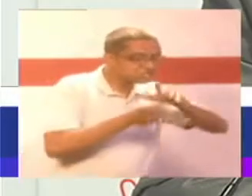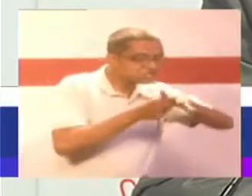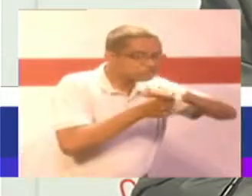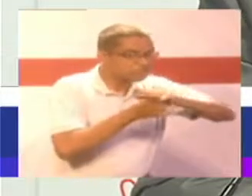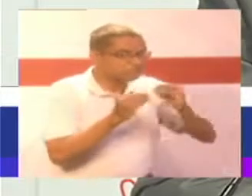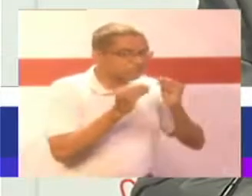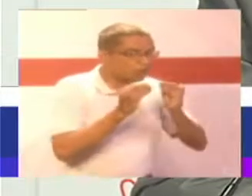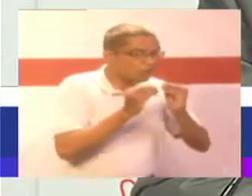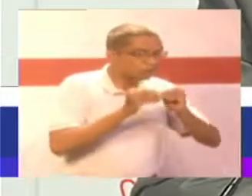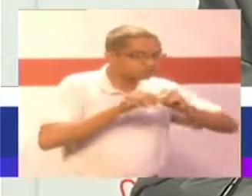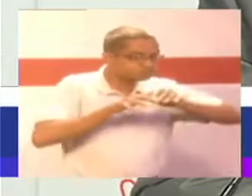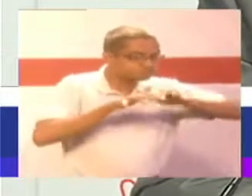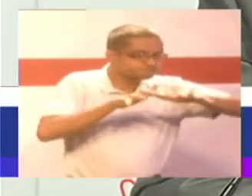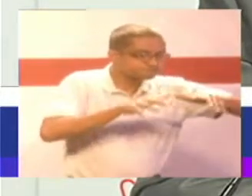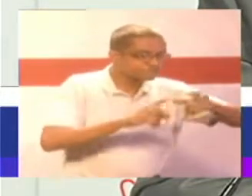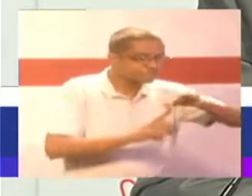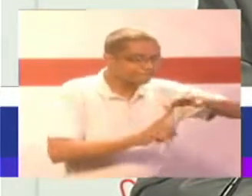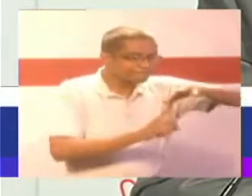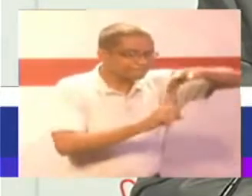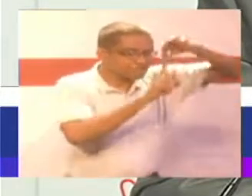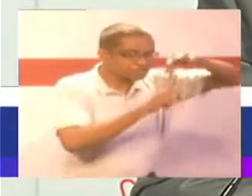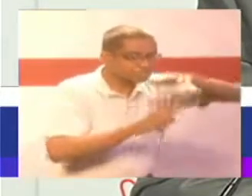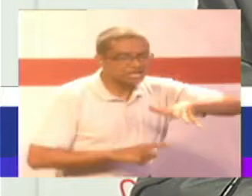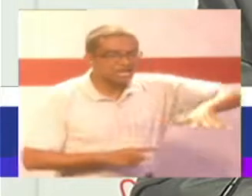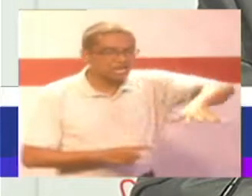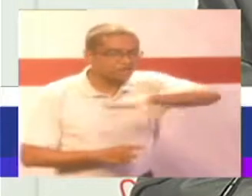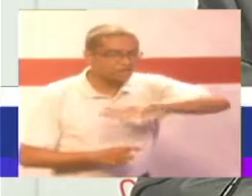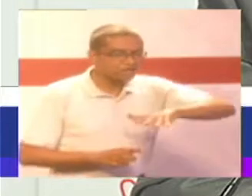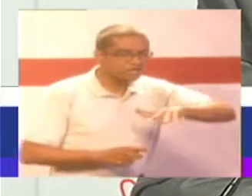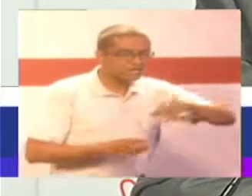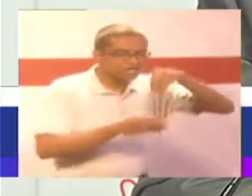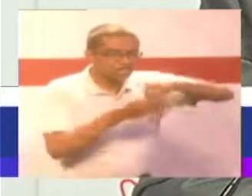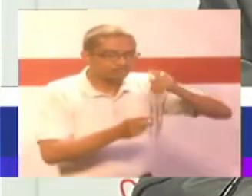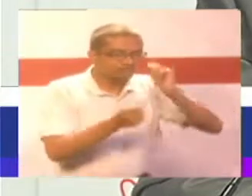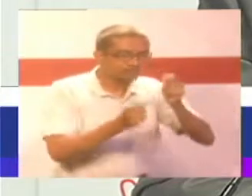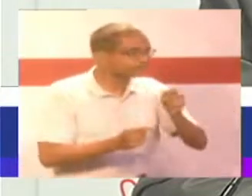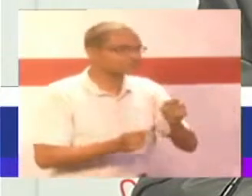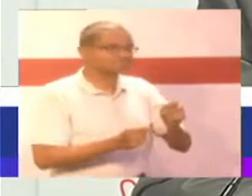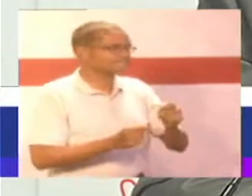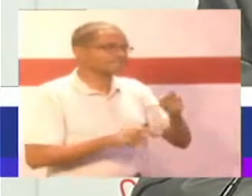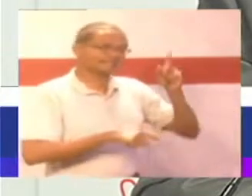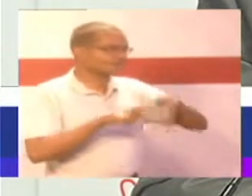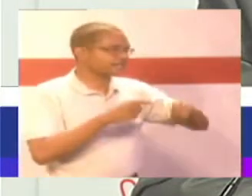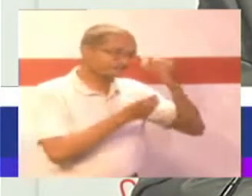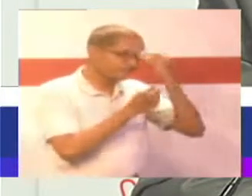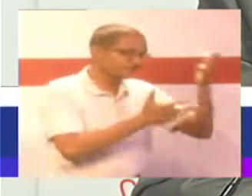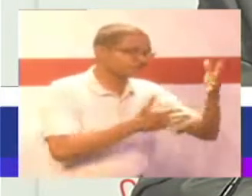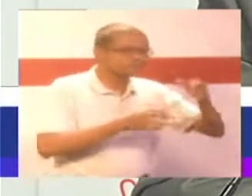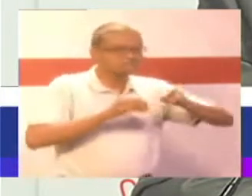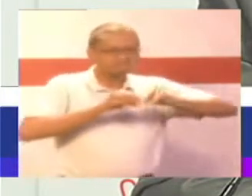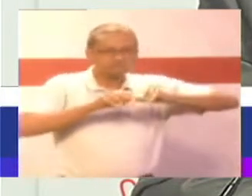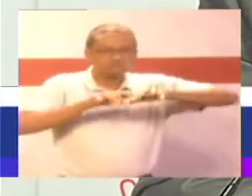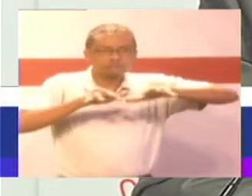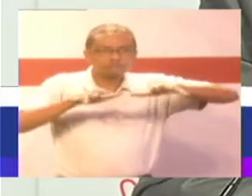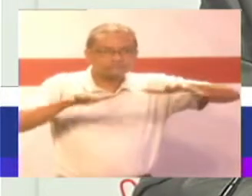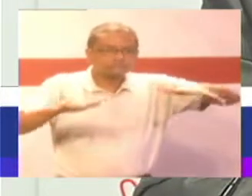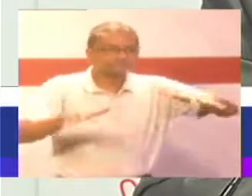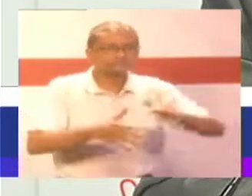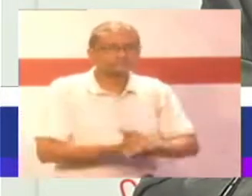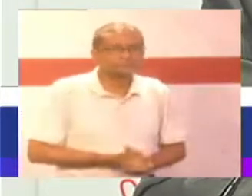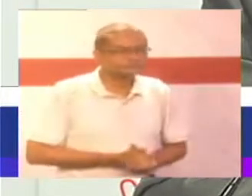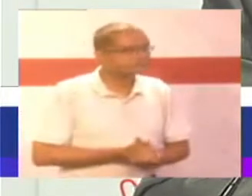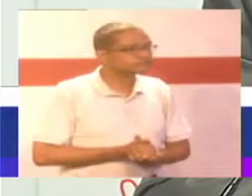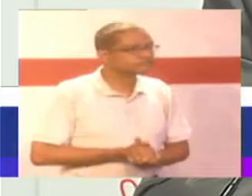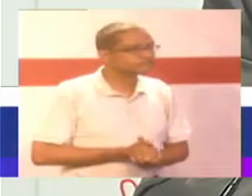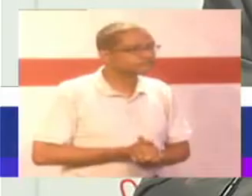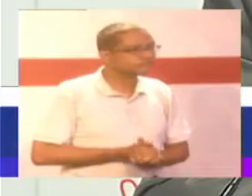here or there for the reasons that we have previously mentioned. And those are that there will be undetected cases, meaning cases that have